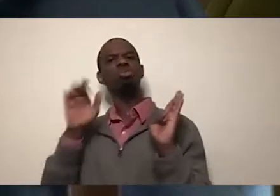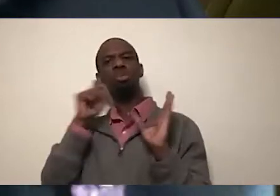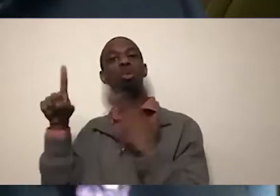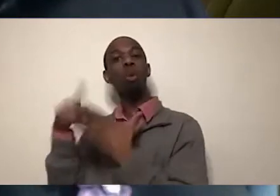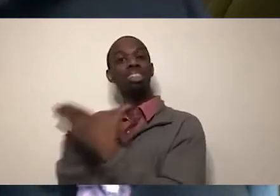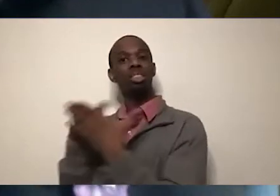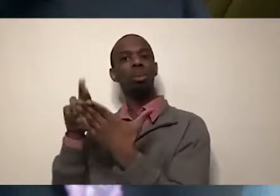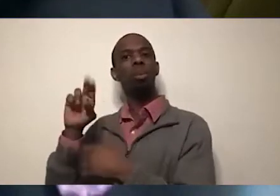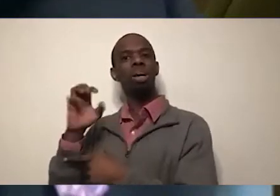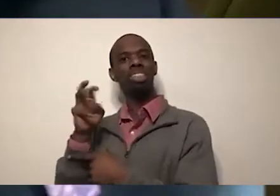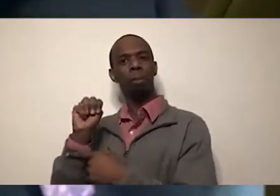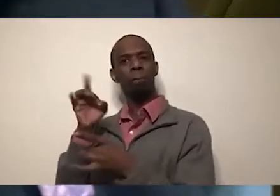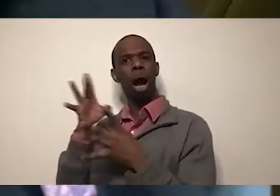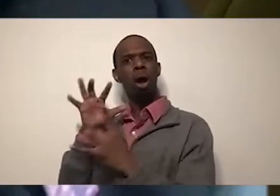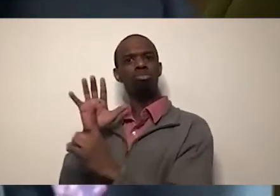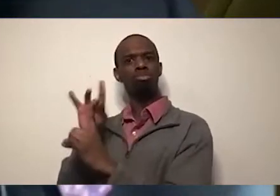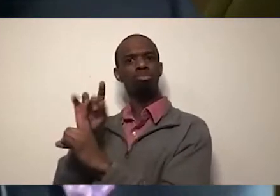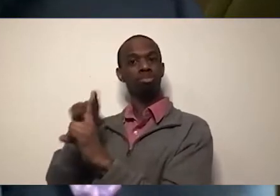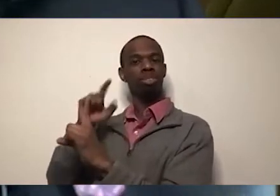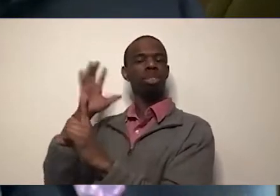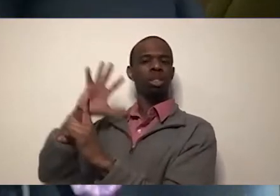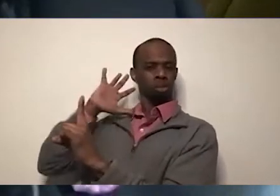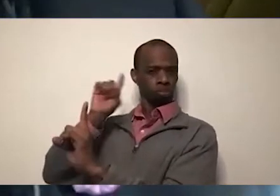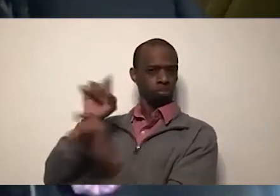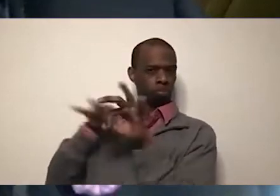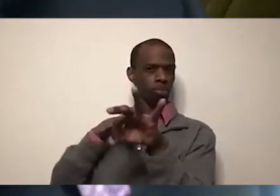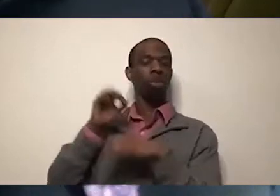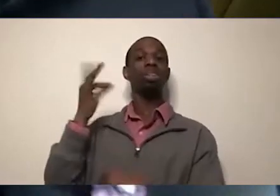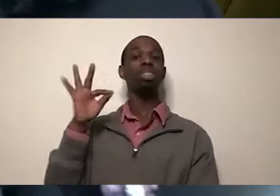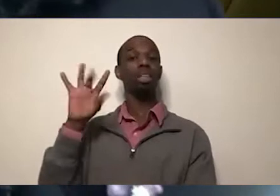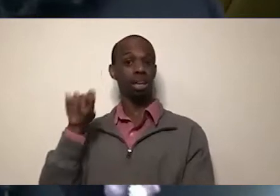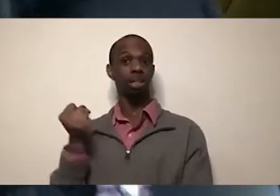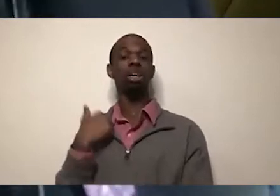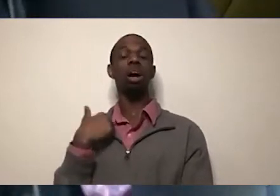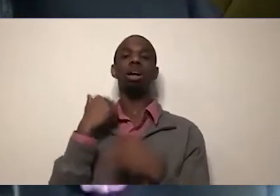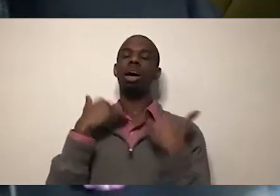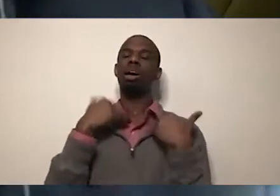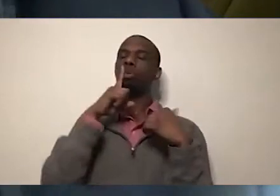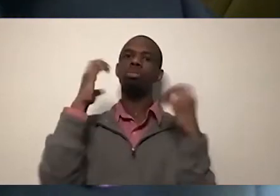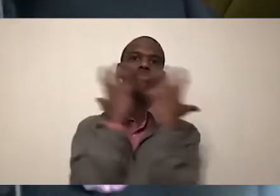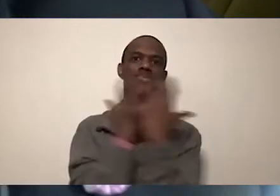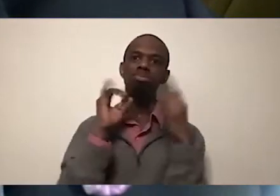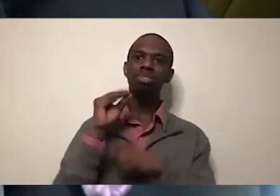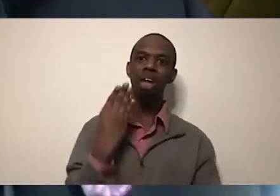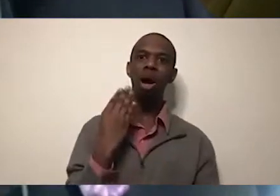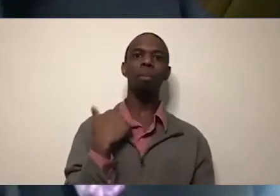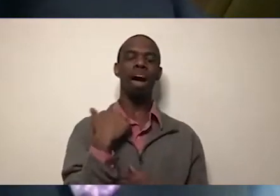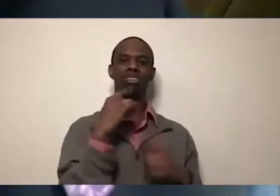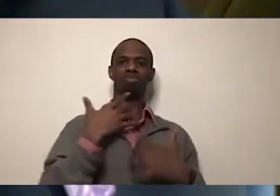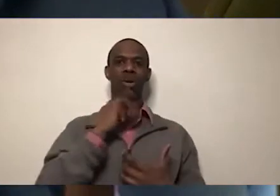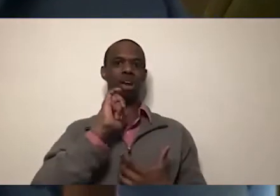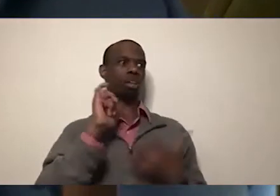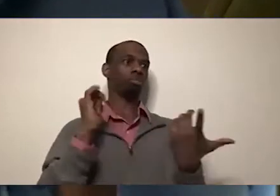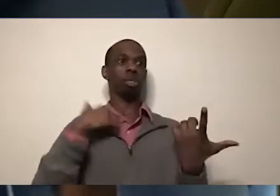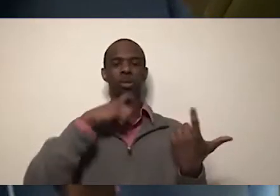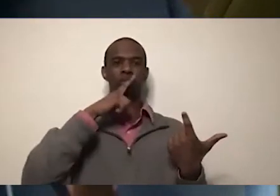I loved it. I felt like a detective. Every day I went to work and there were people calling in all sorts of exposures, a lot of